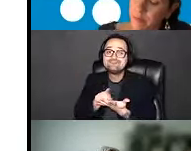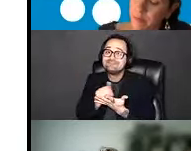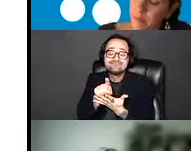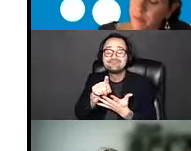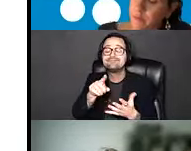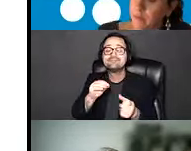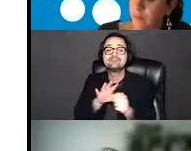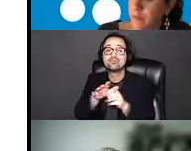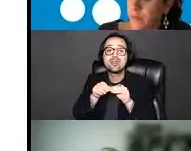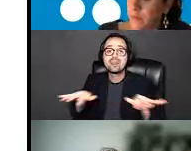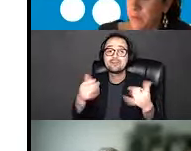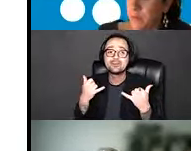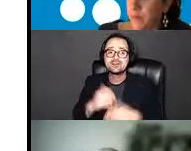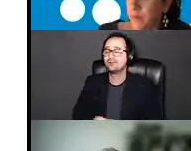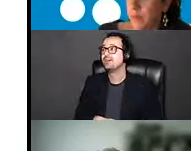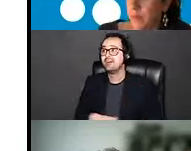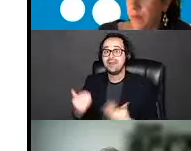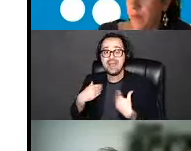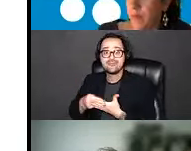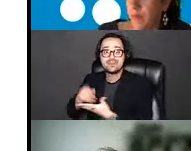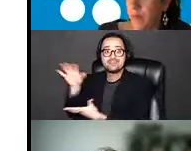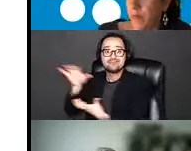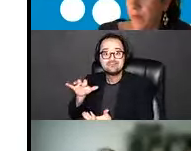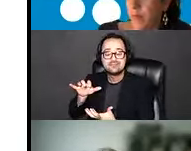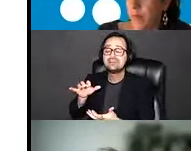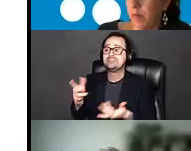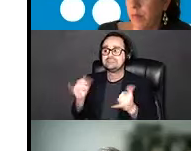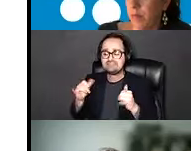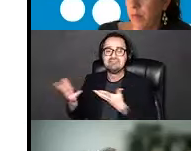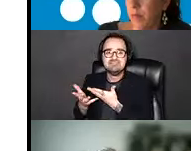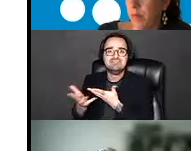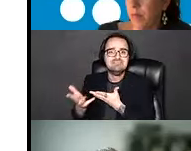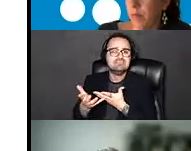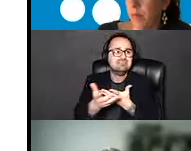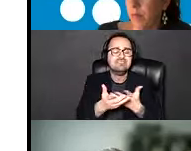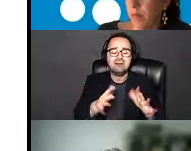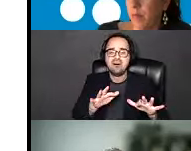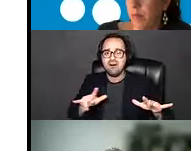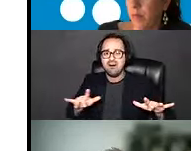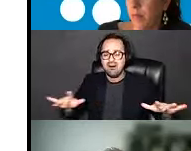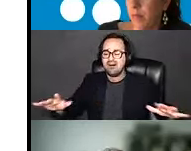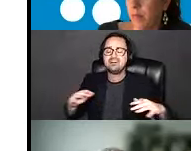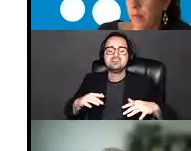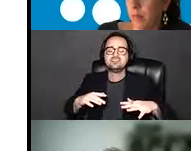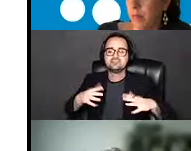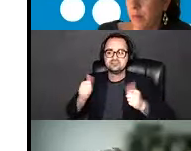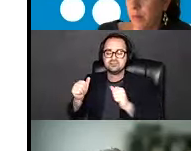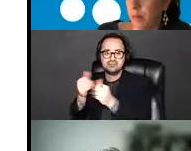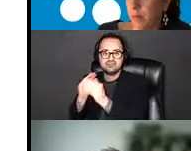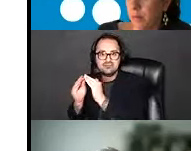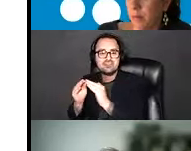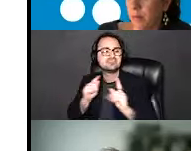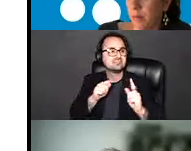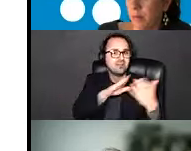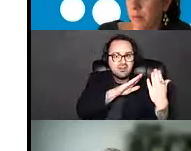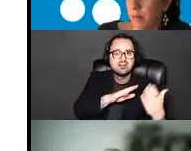now we find we're still in response and relief and recovery phases all at one time. And I know many